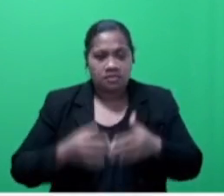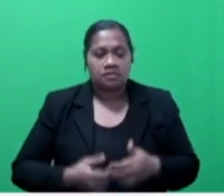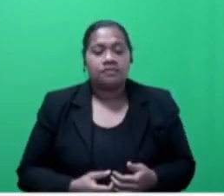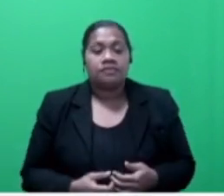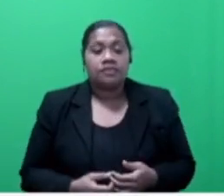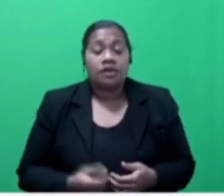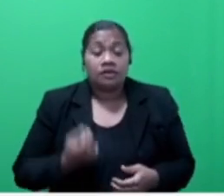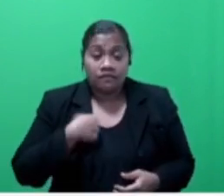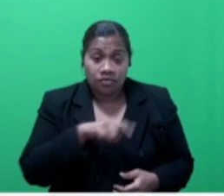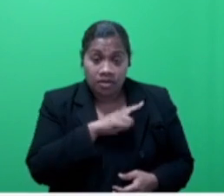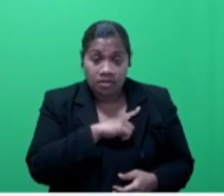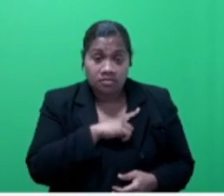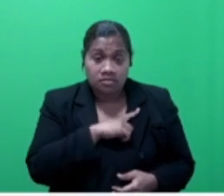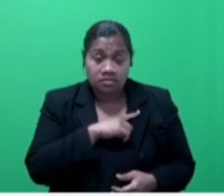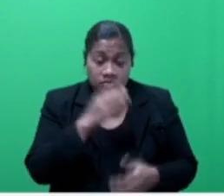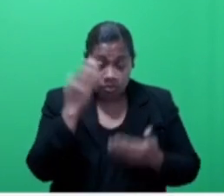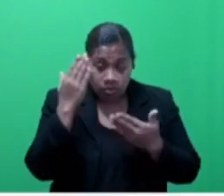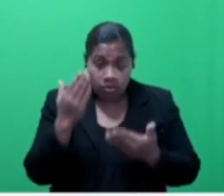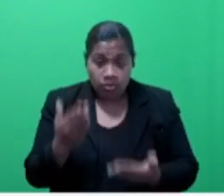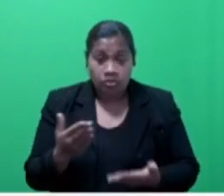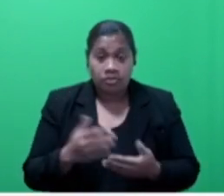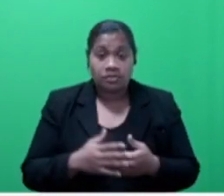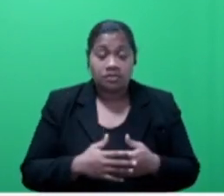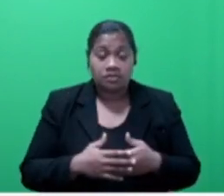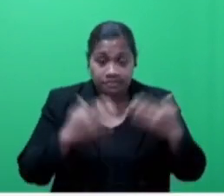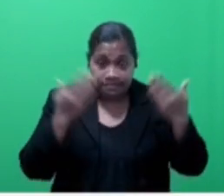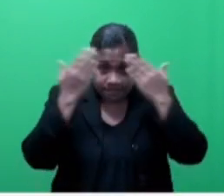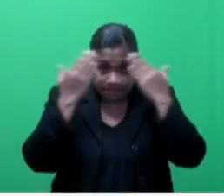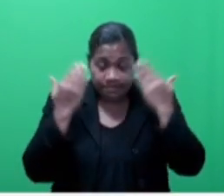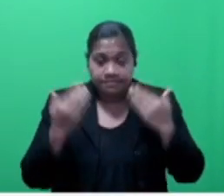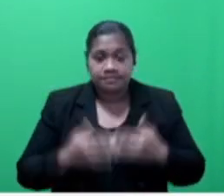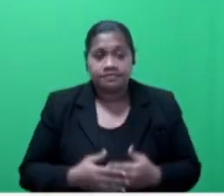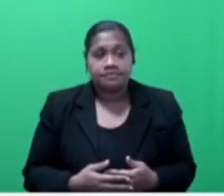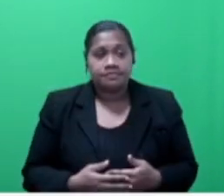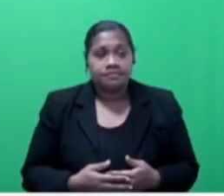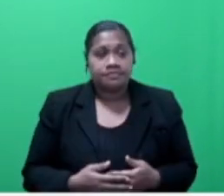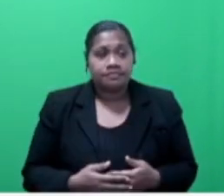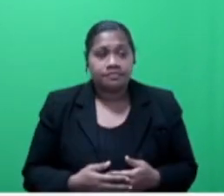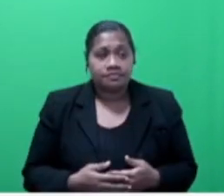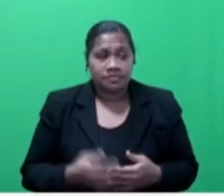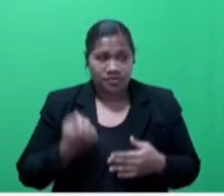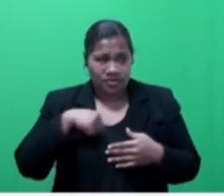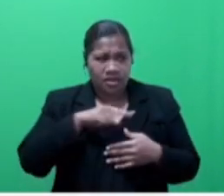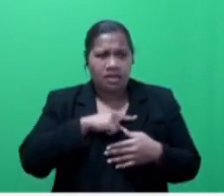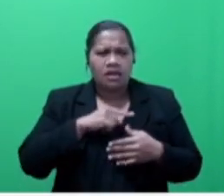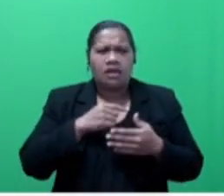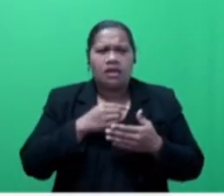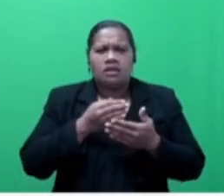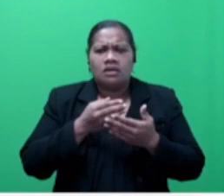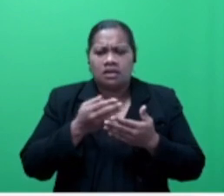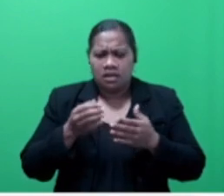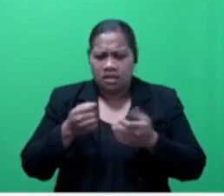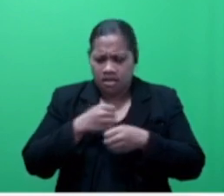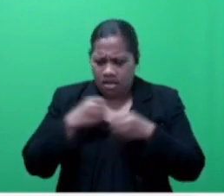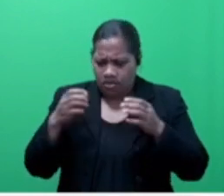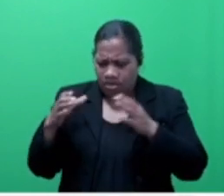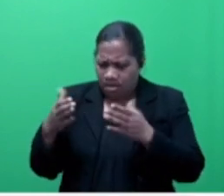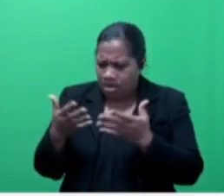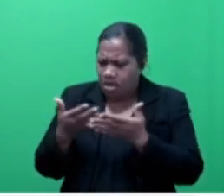For us, Honourable Speaker, our reserve, how much do we have in terms of